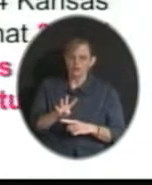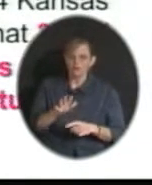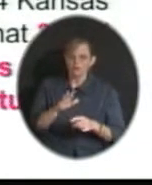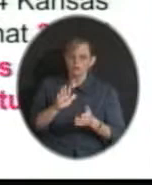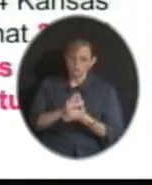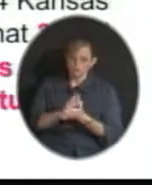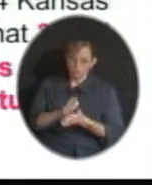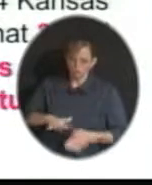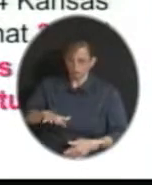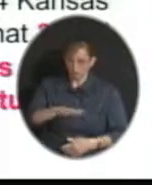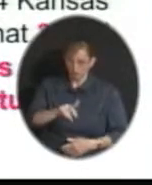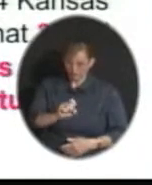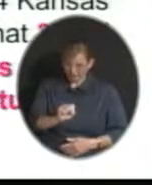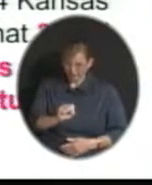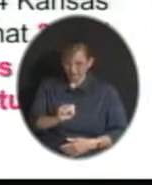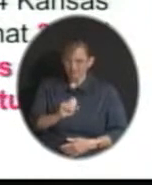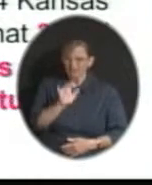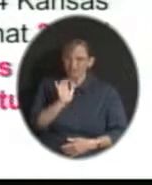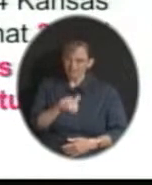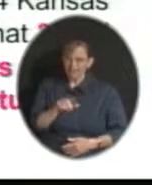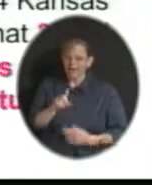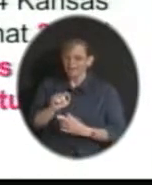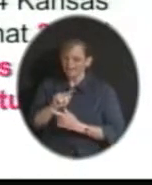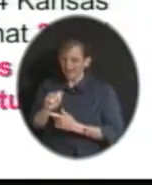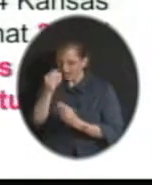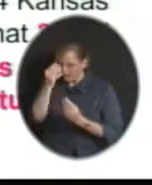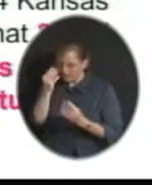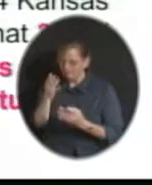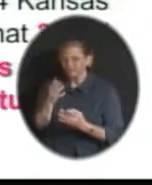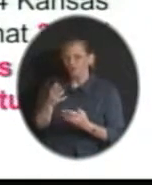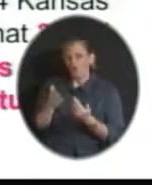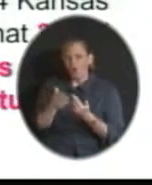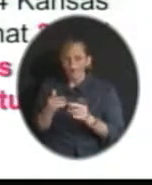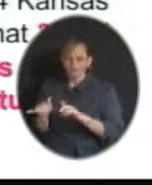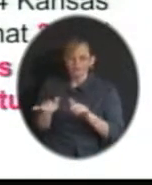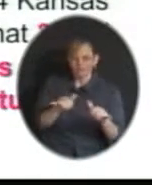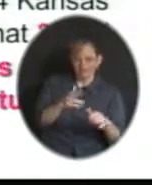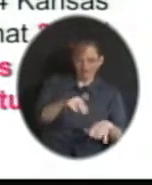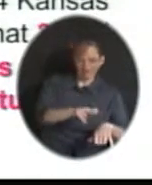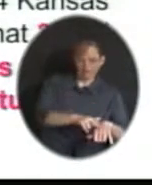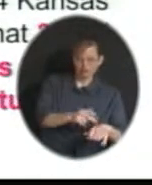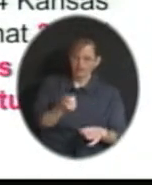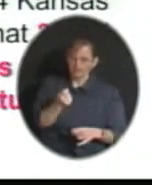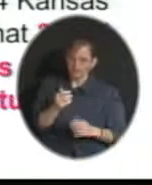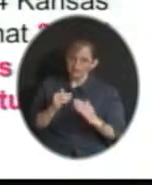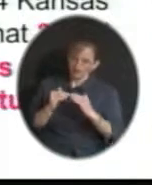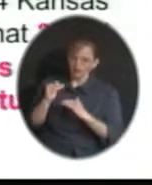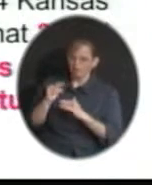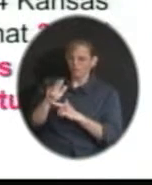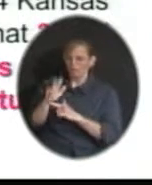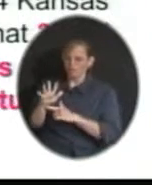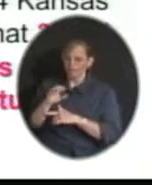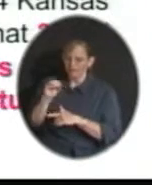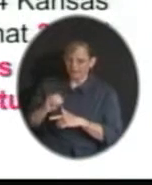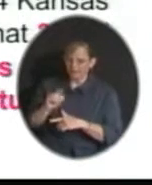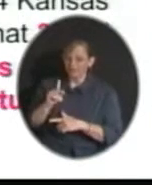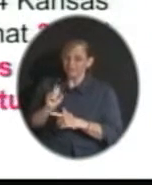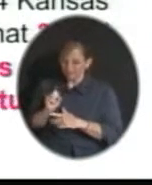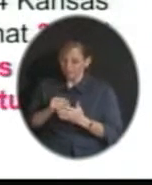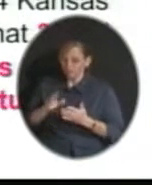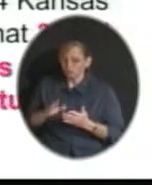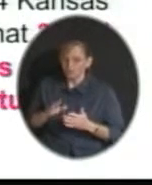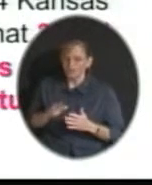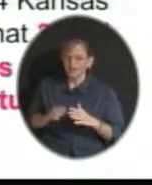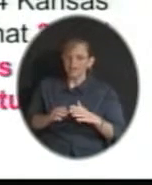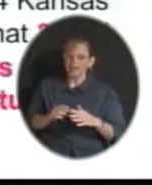schools. This data looks like the national data. A little over 35% of Kansas students in grades 3 through 12